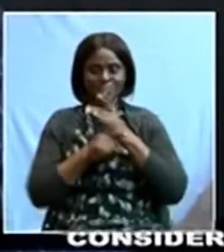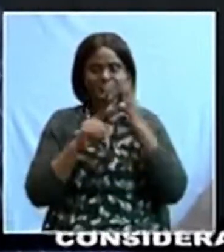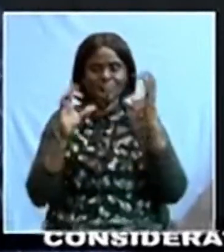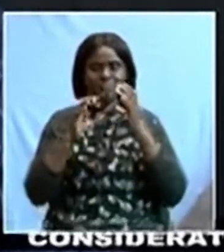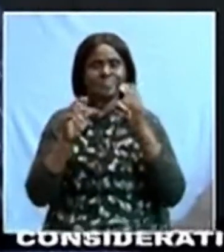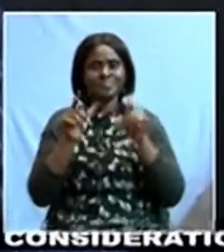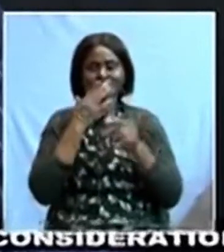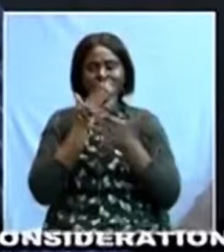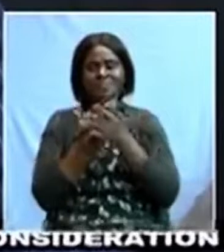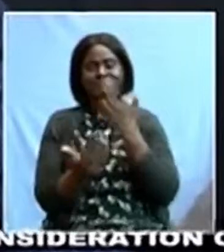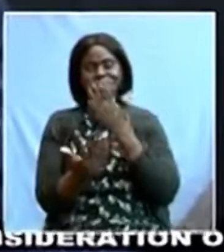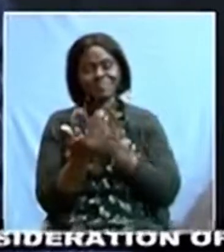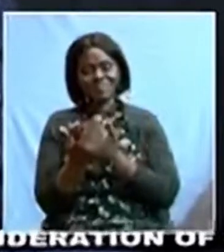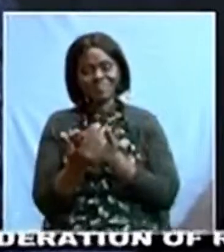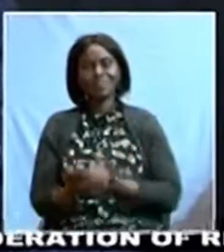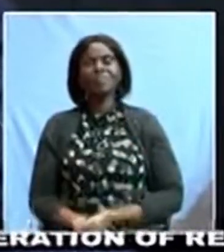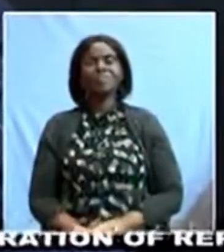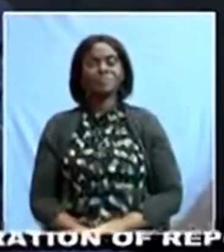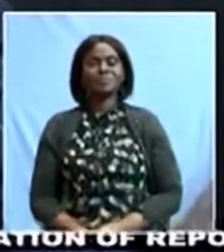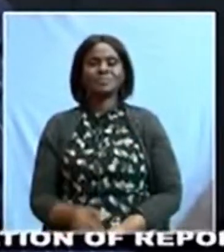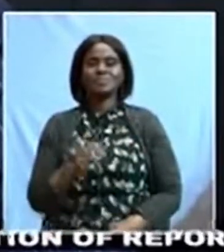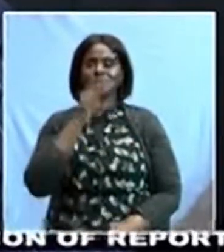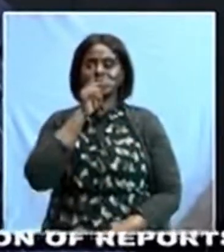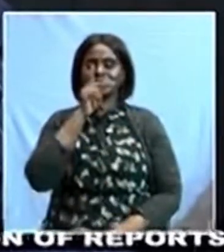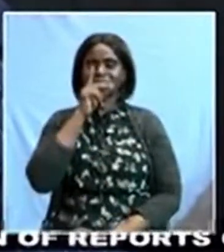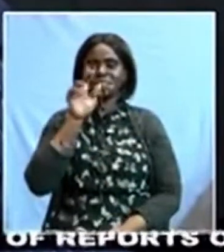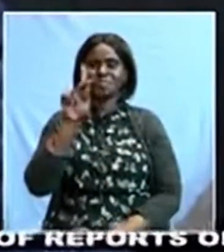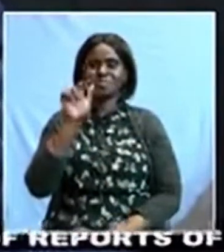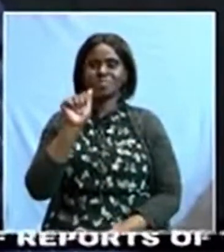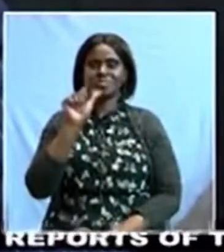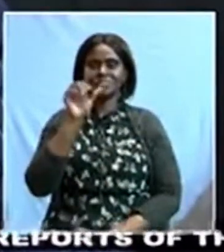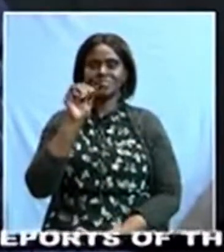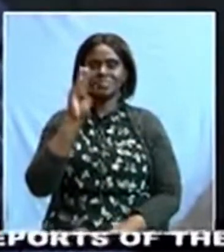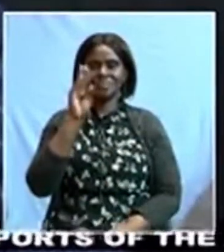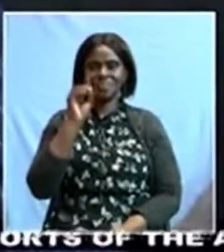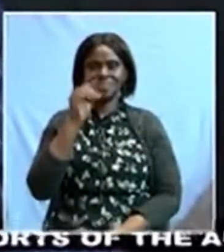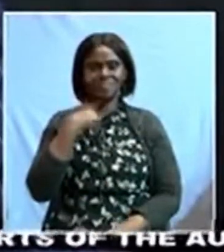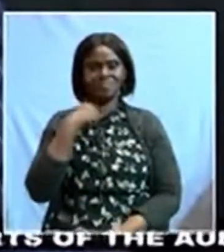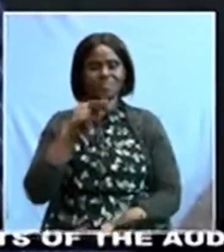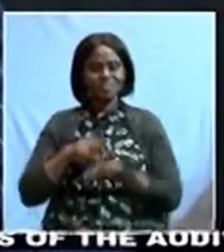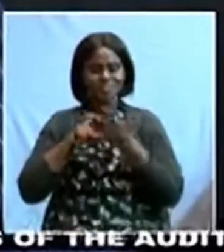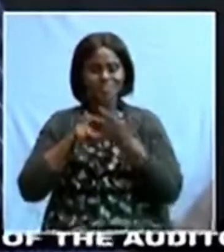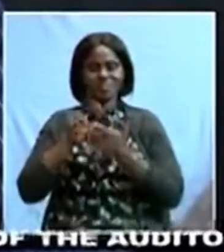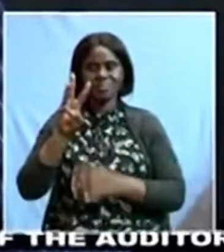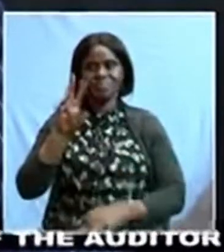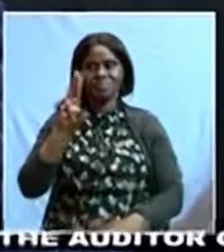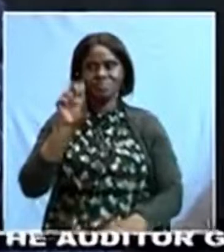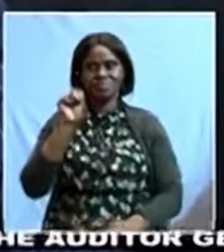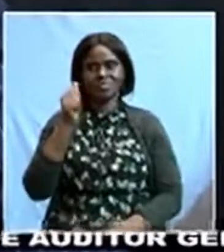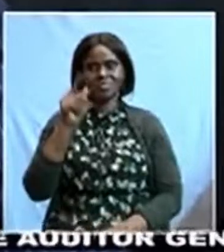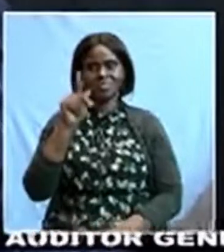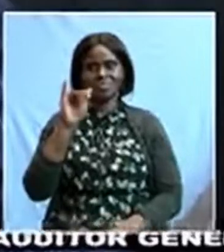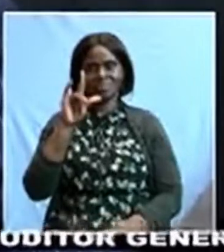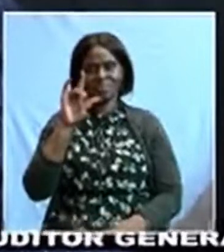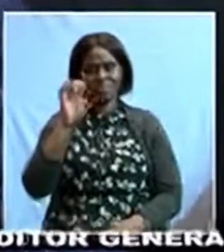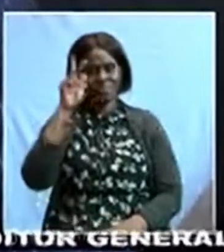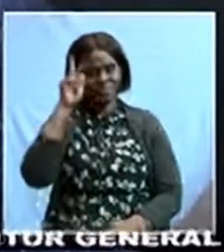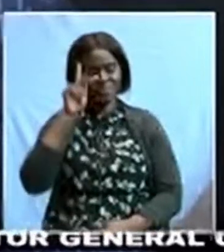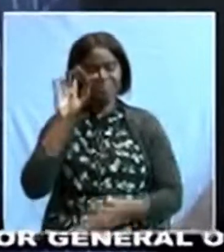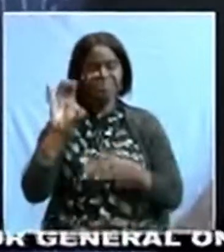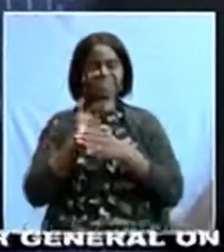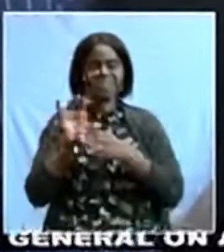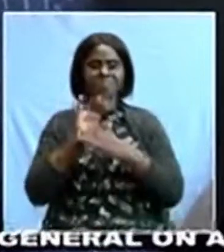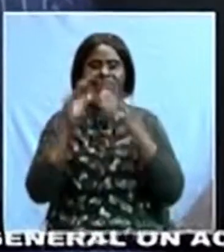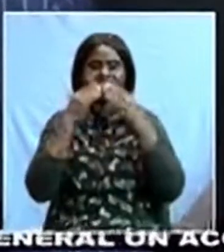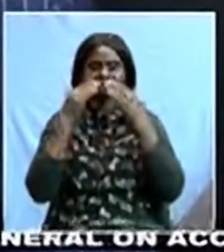Good morning. Kalabo Pavuma is my name. I represent Usakile constituency, Kitwe, in the Copper Belt.